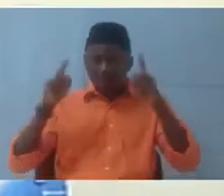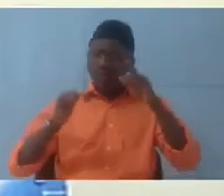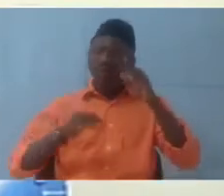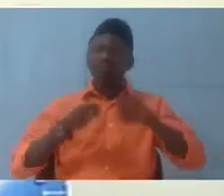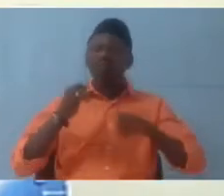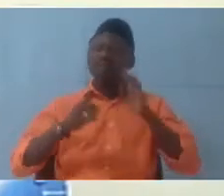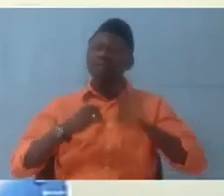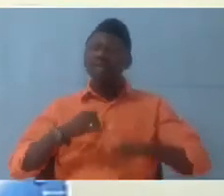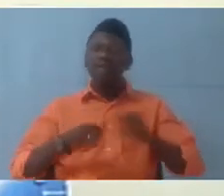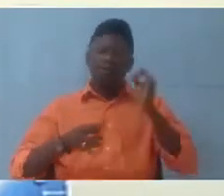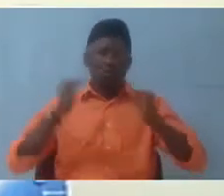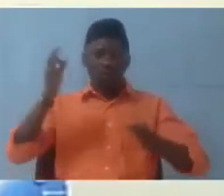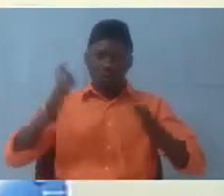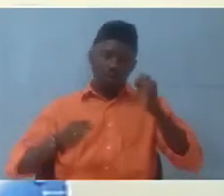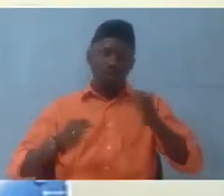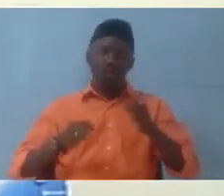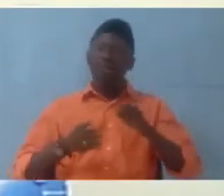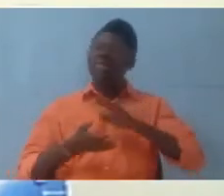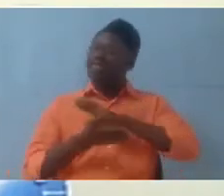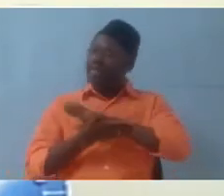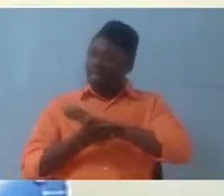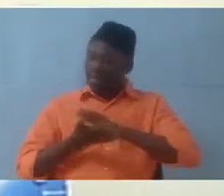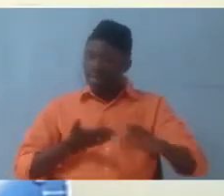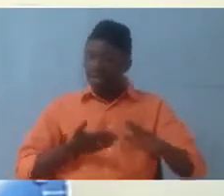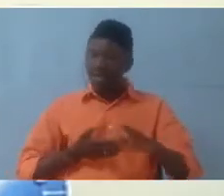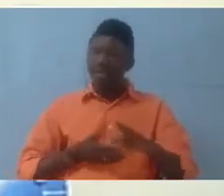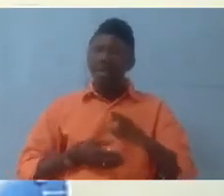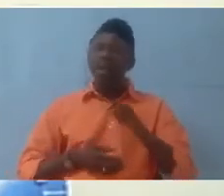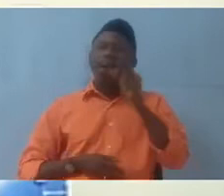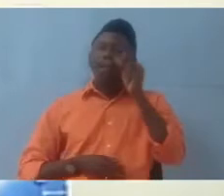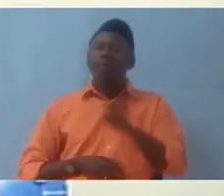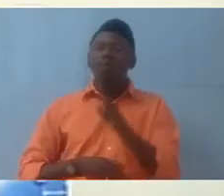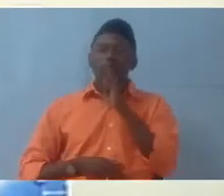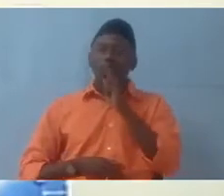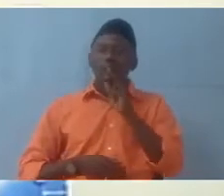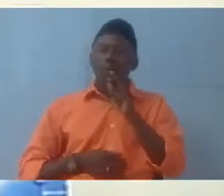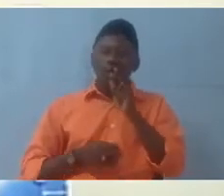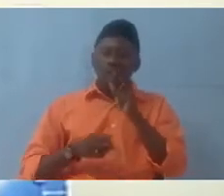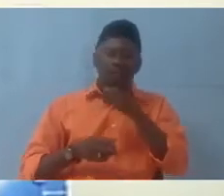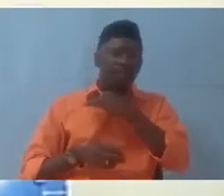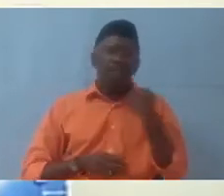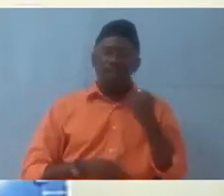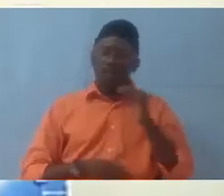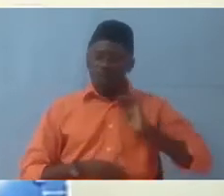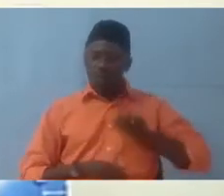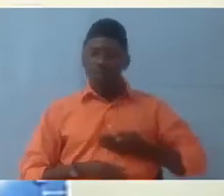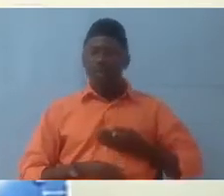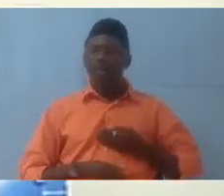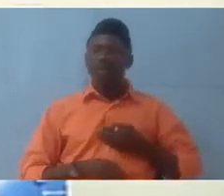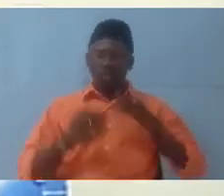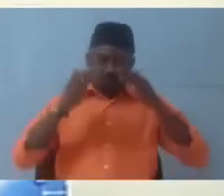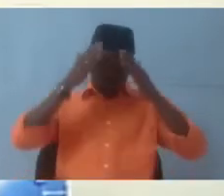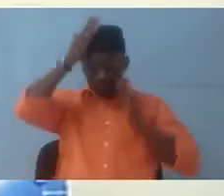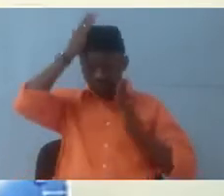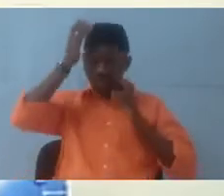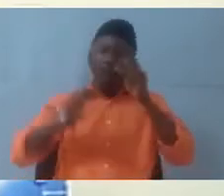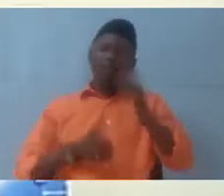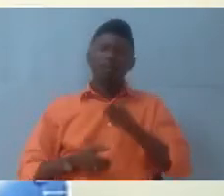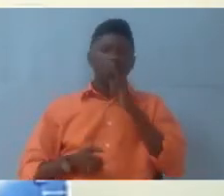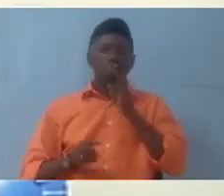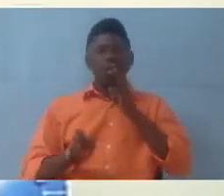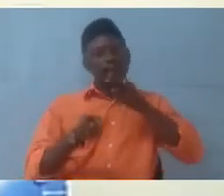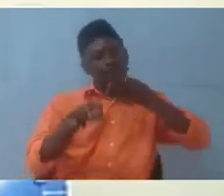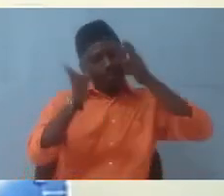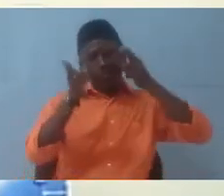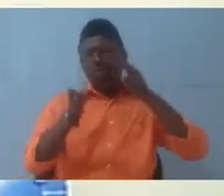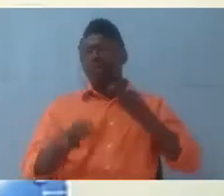that the death was being caused by the military personnel at the time. Te kon nak de gogu nonu ñi nga xamne ñoy soldat yi so xewon bal